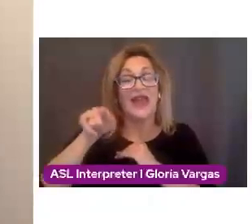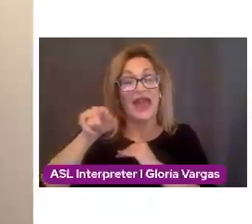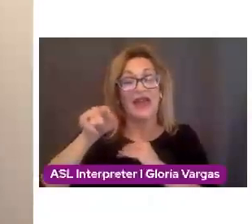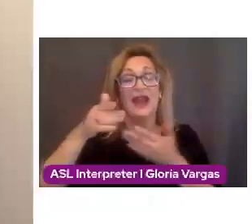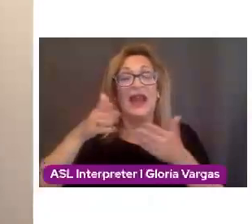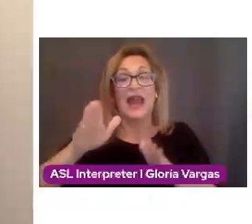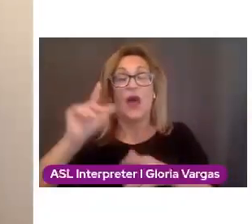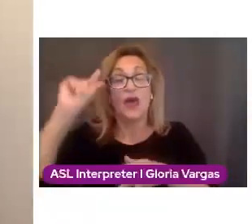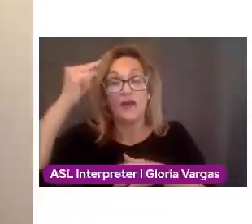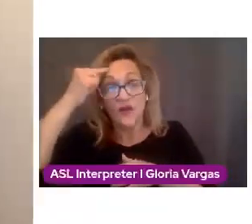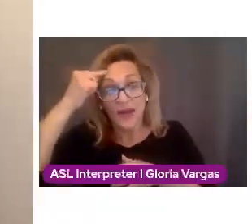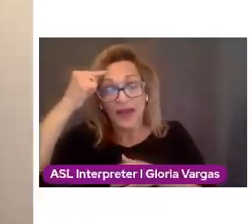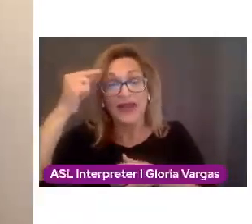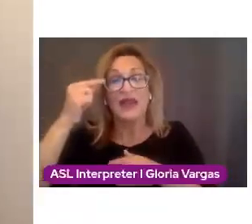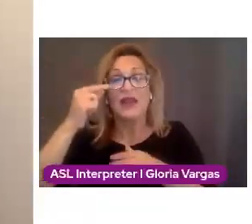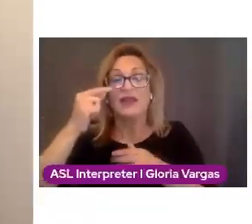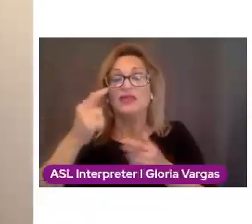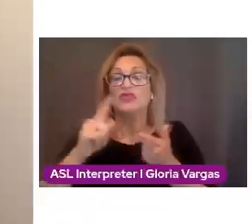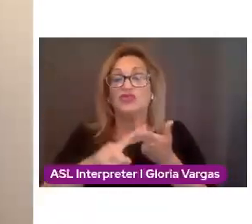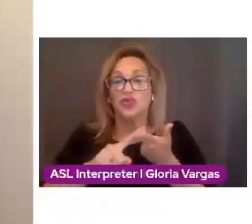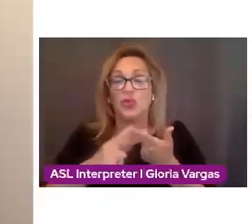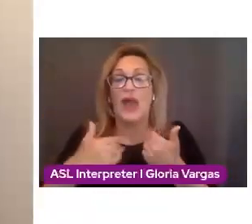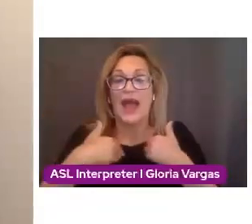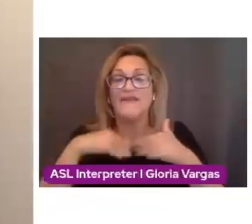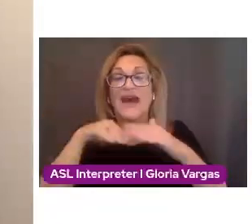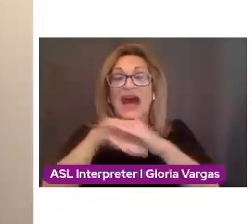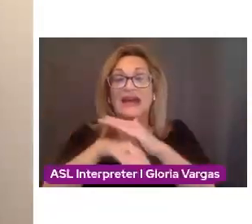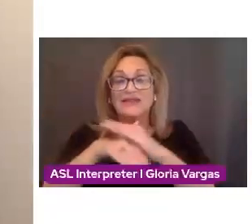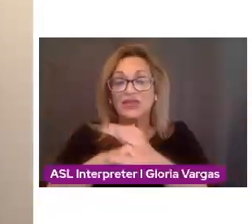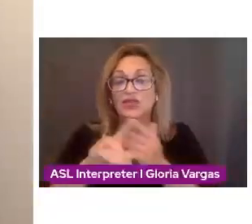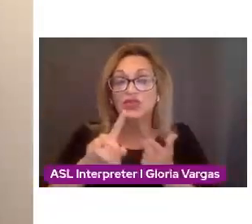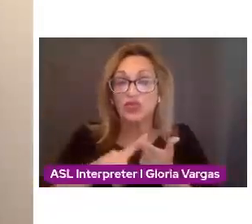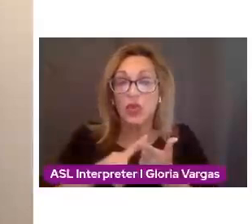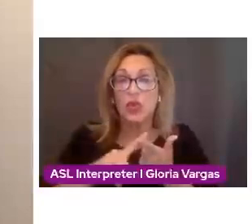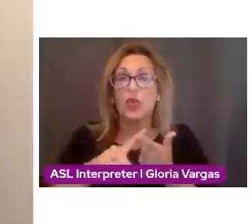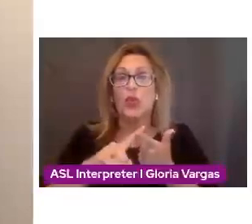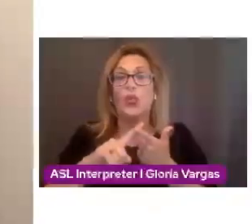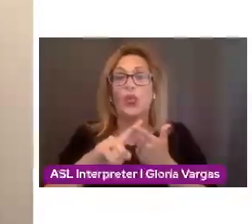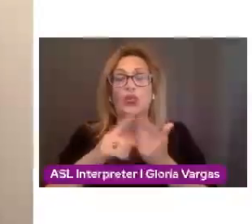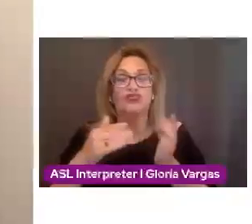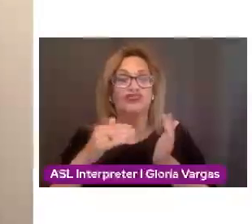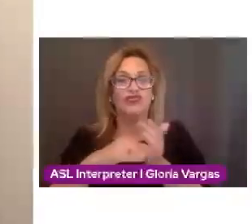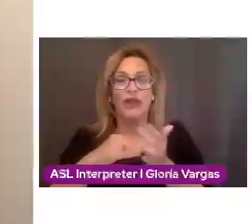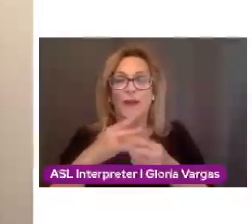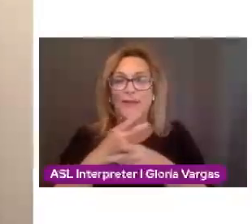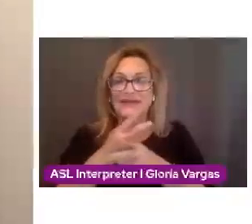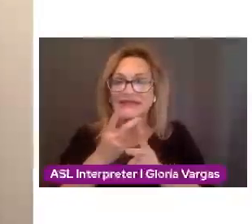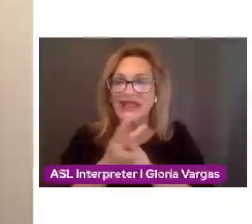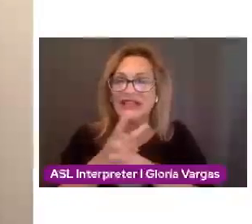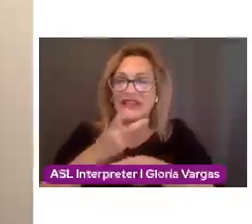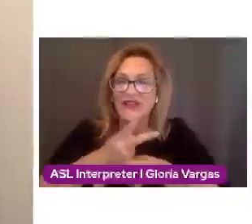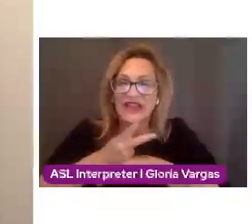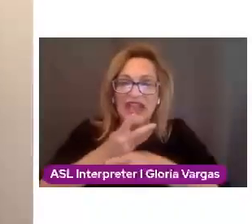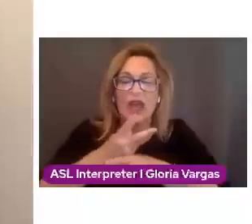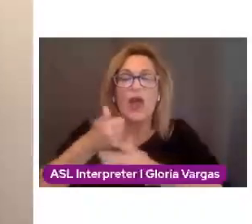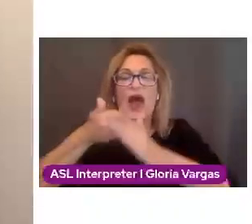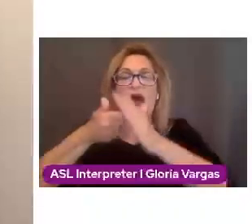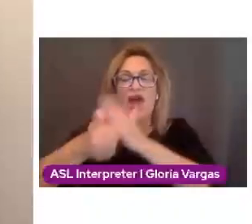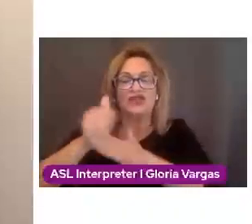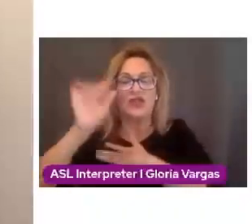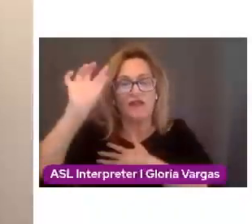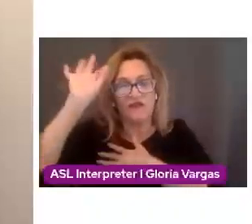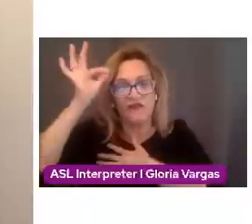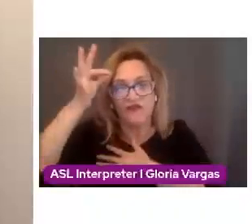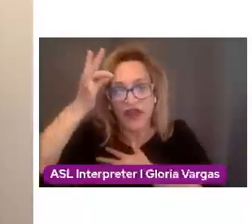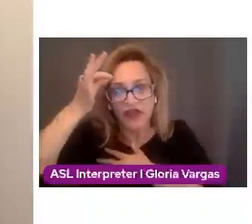access to reproductive care in any place that has federal jurisdiction, including places with